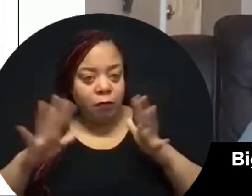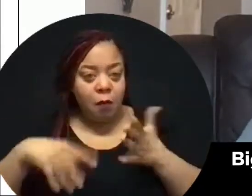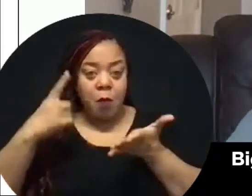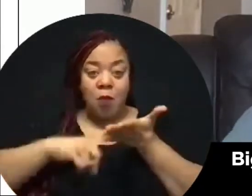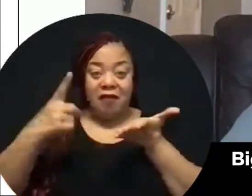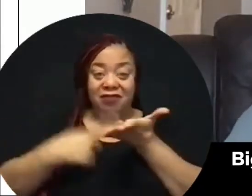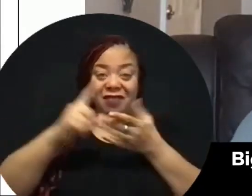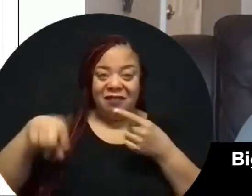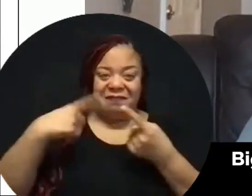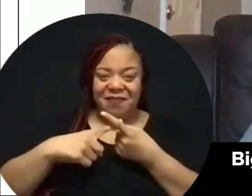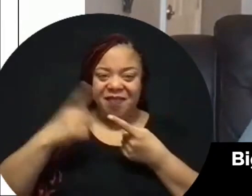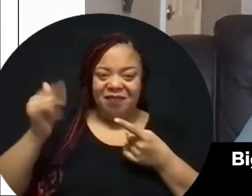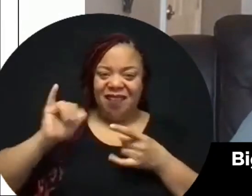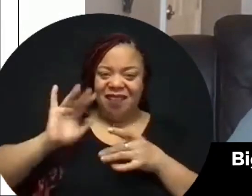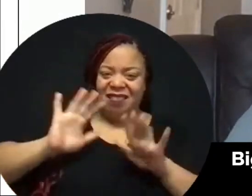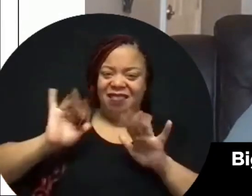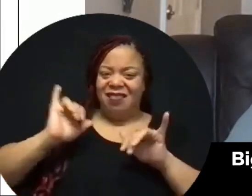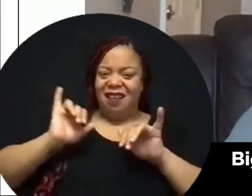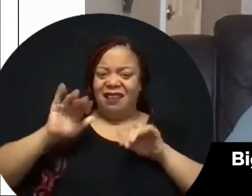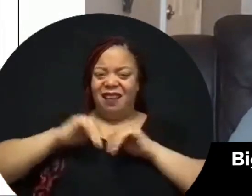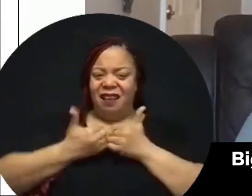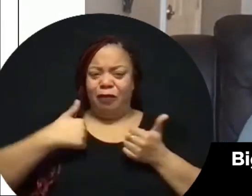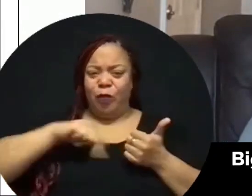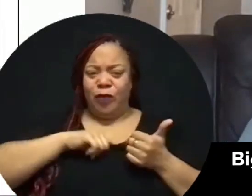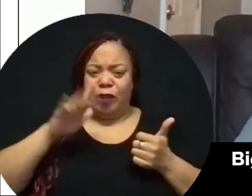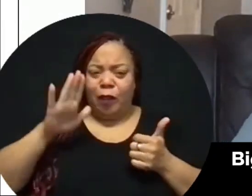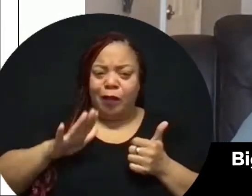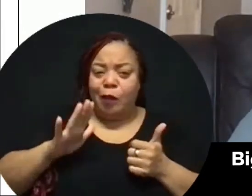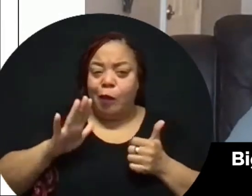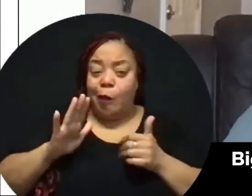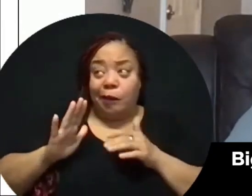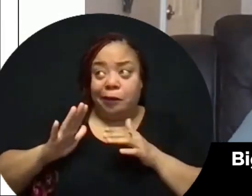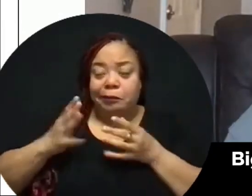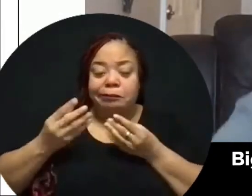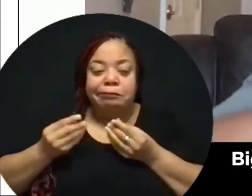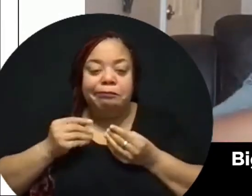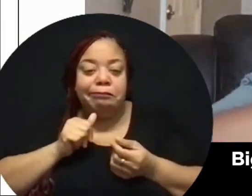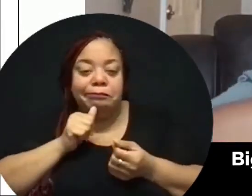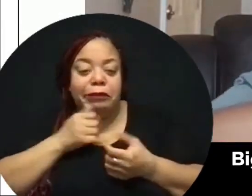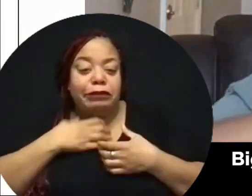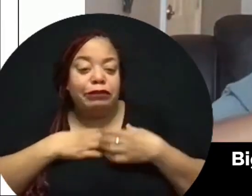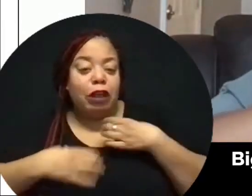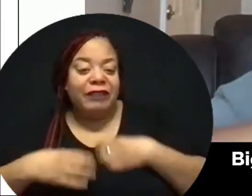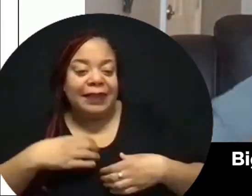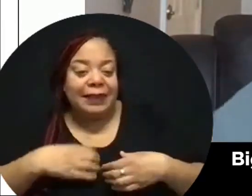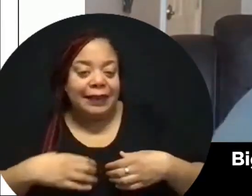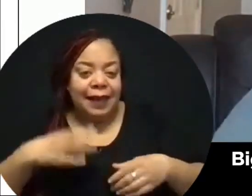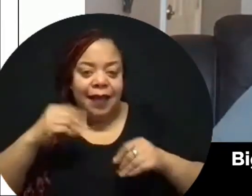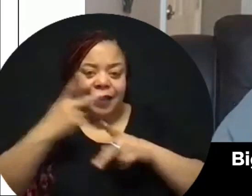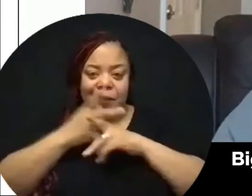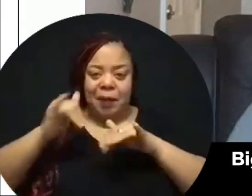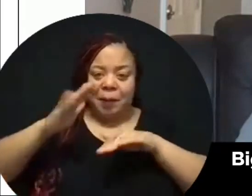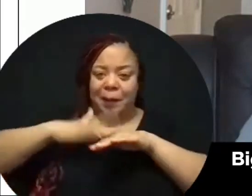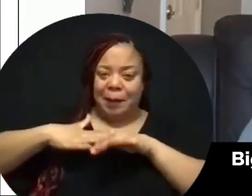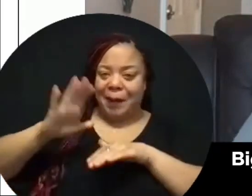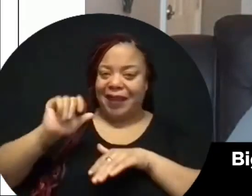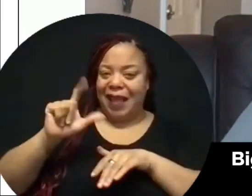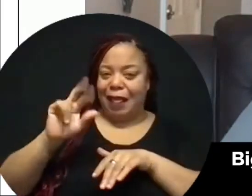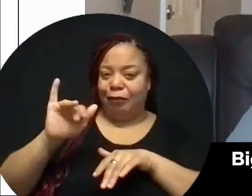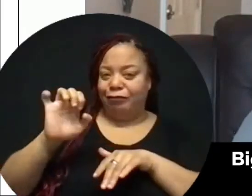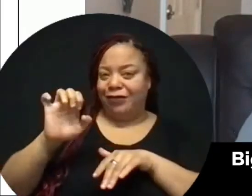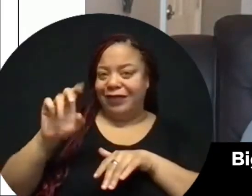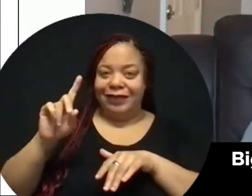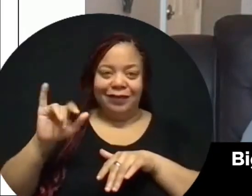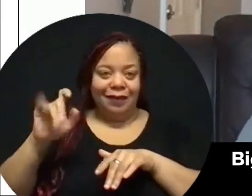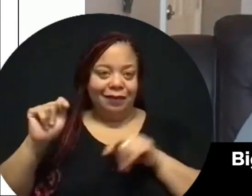be higher quality, but not by much, right? It's literally top ramen or like those little sausages you can get at the store, you know what I mean?